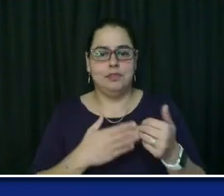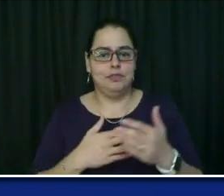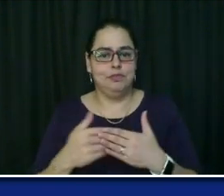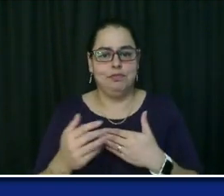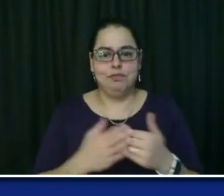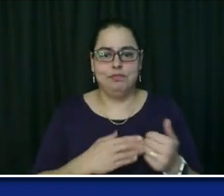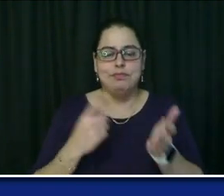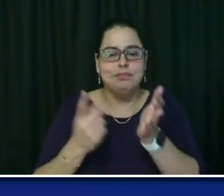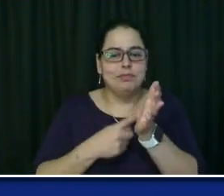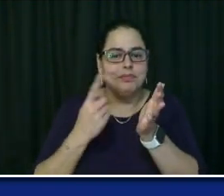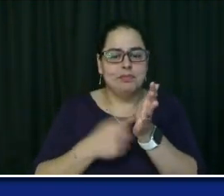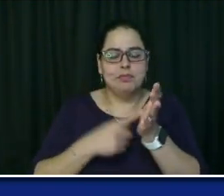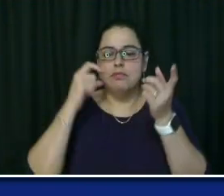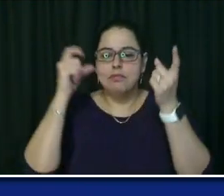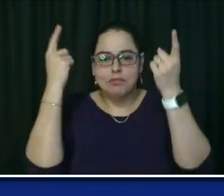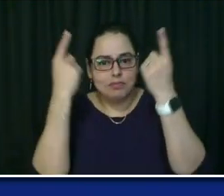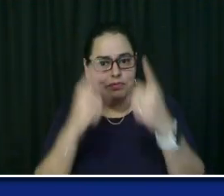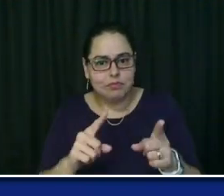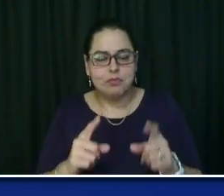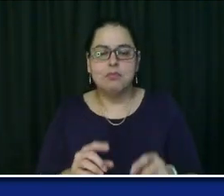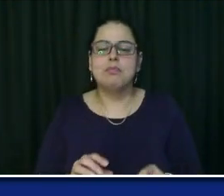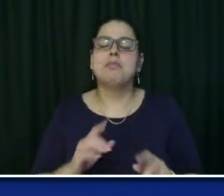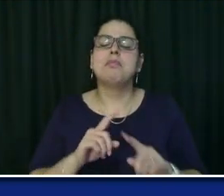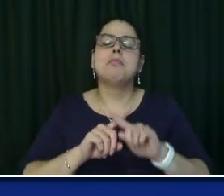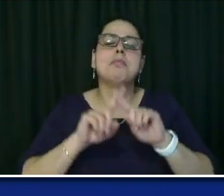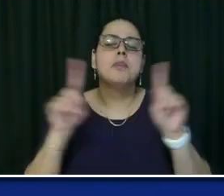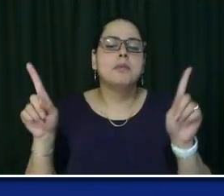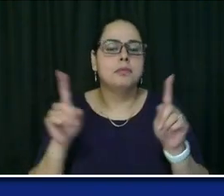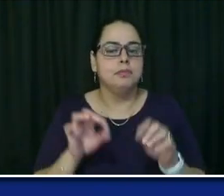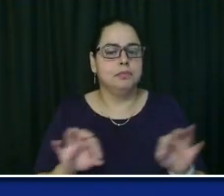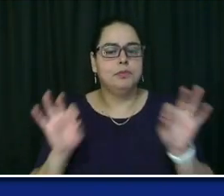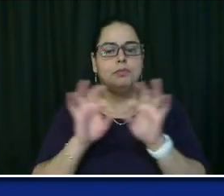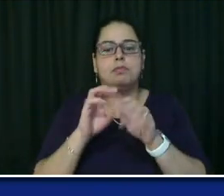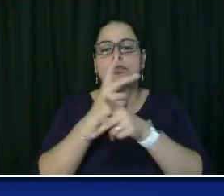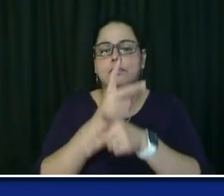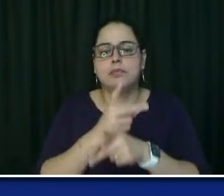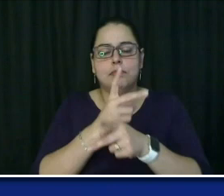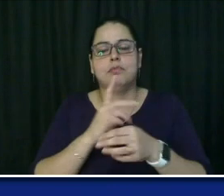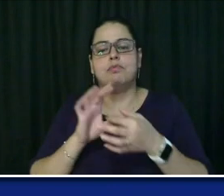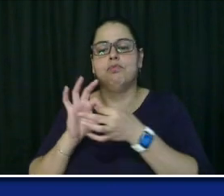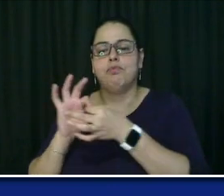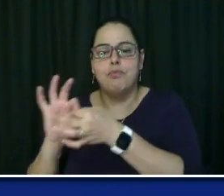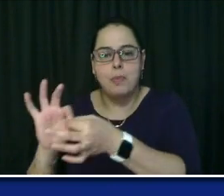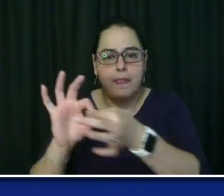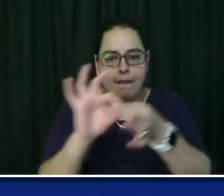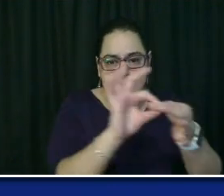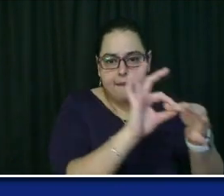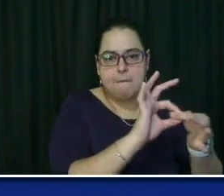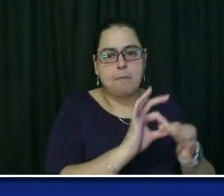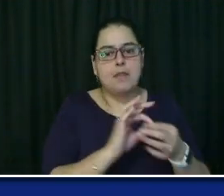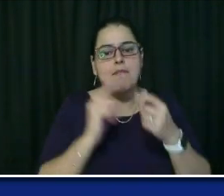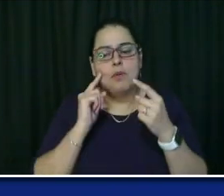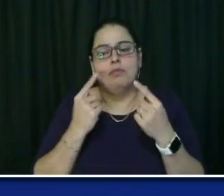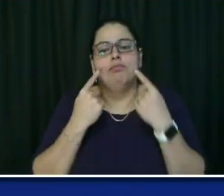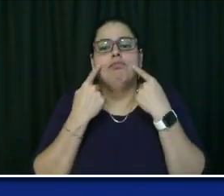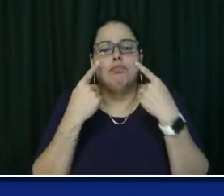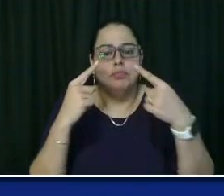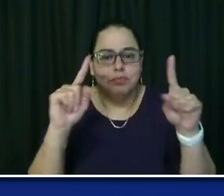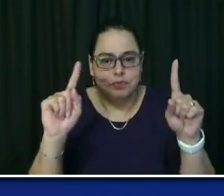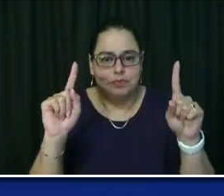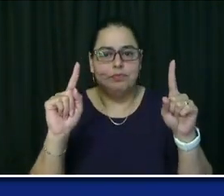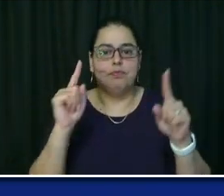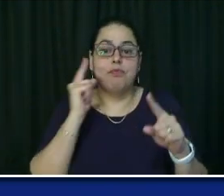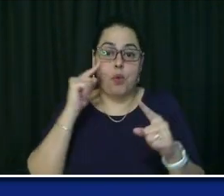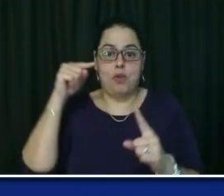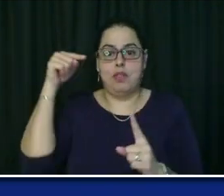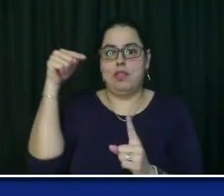keep that basic relationship intact so you can accomplish things. And hopefully, in terms of the pandemic, address